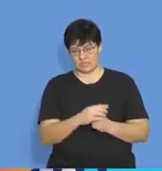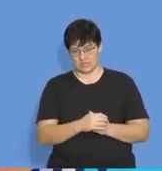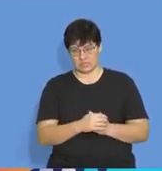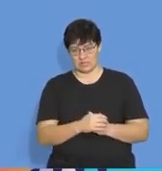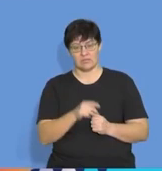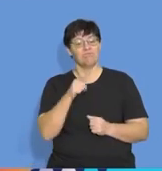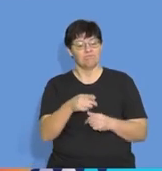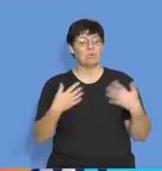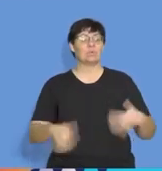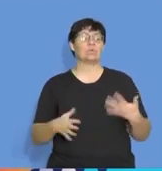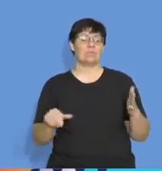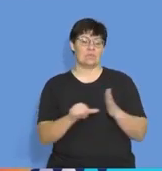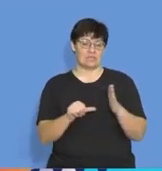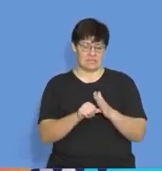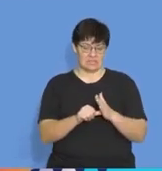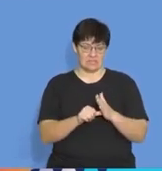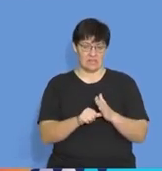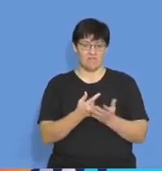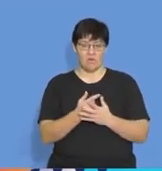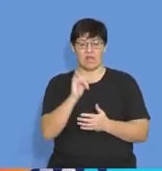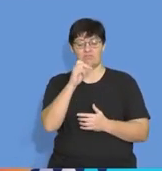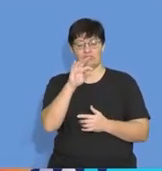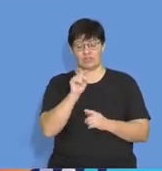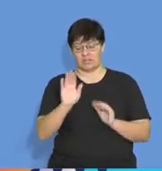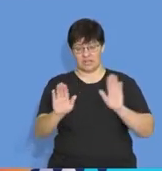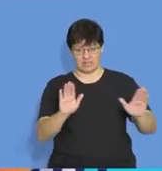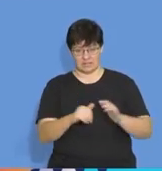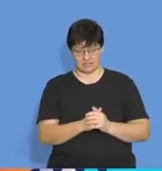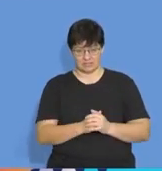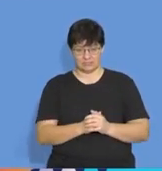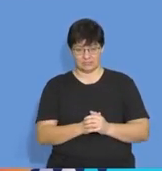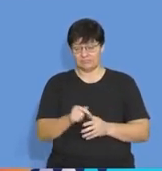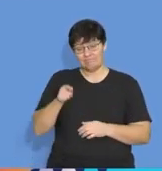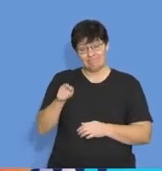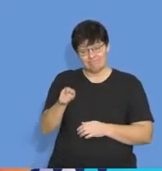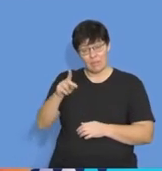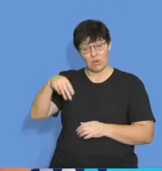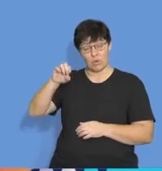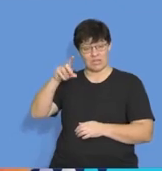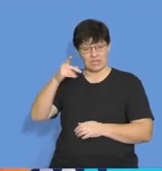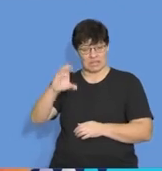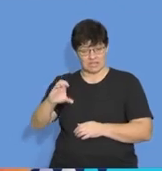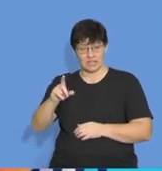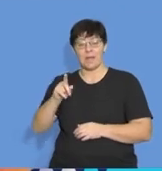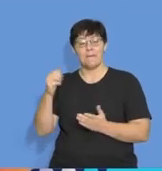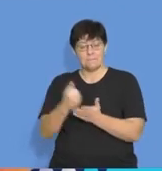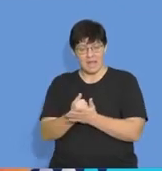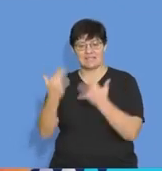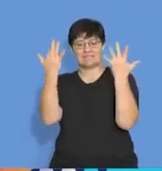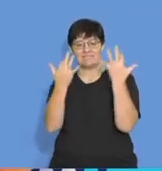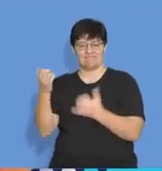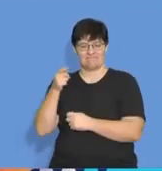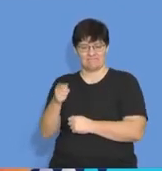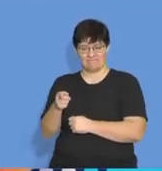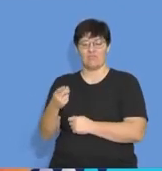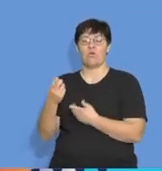important segment on inventories. One, periodic inventory, you have to do a calculation for your cost